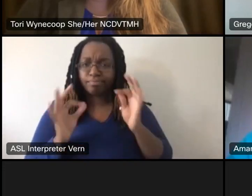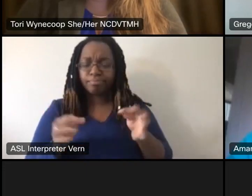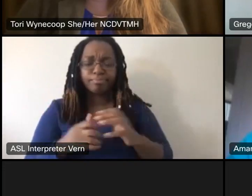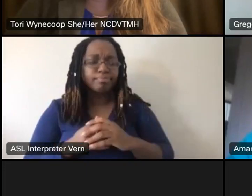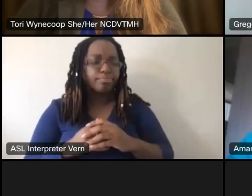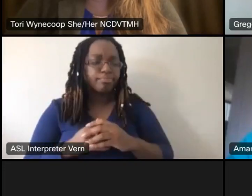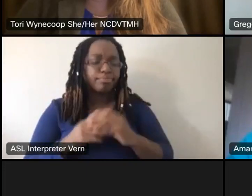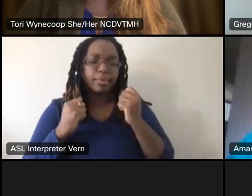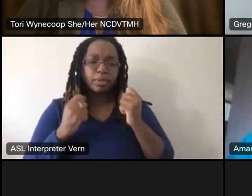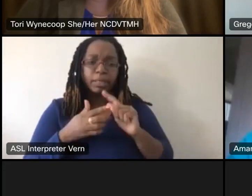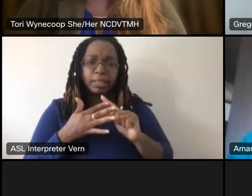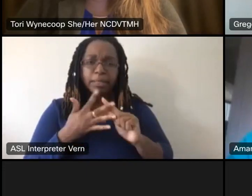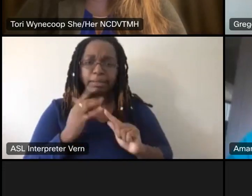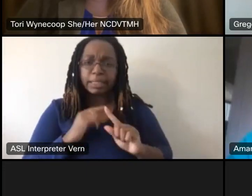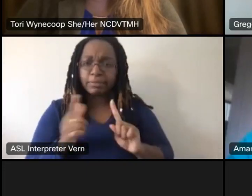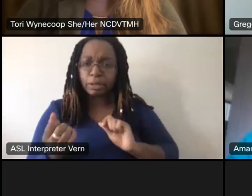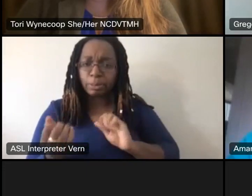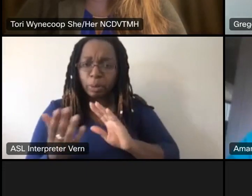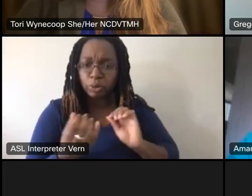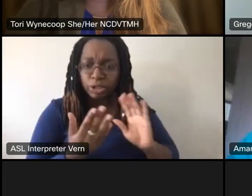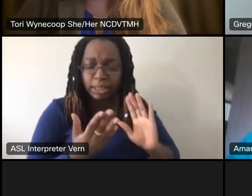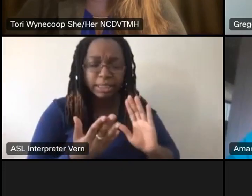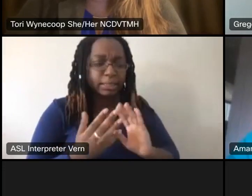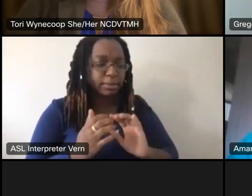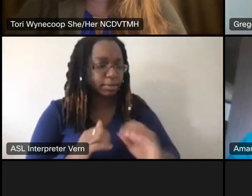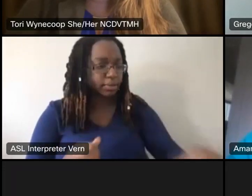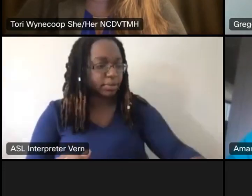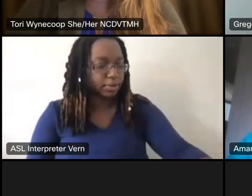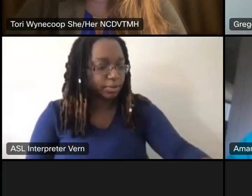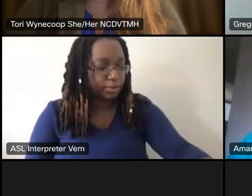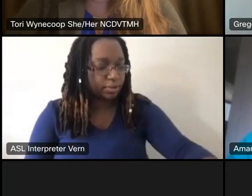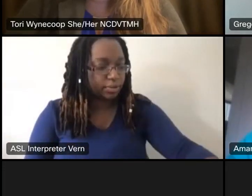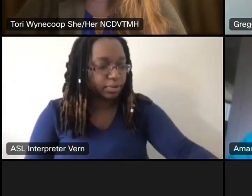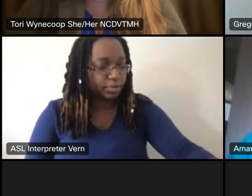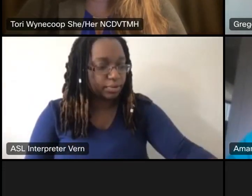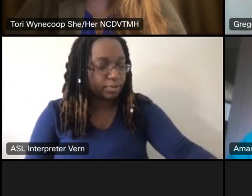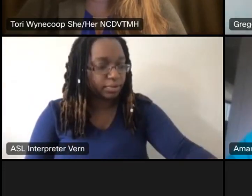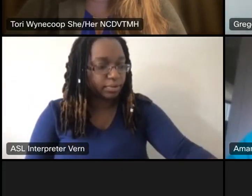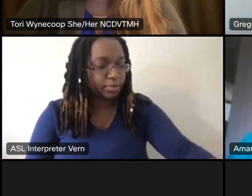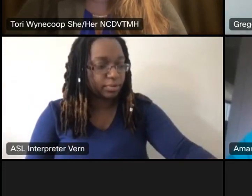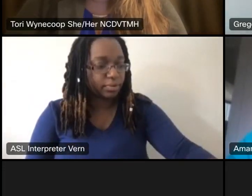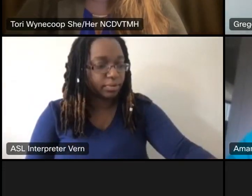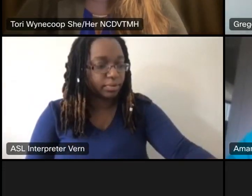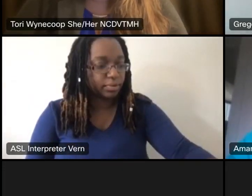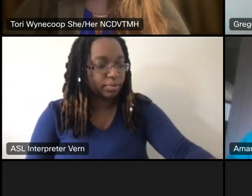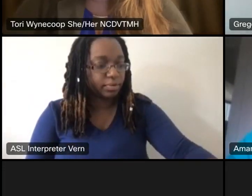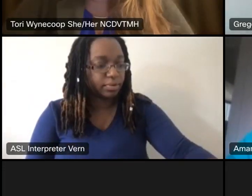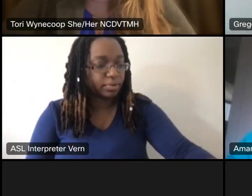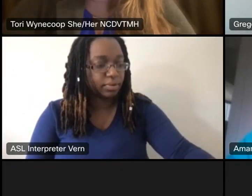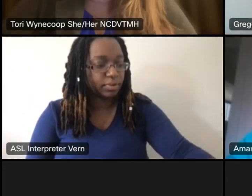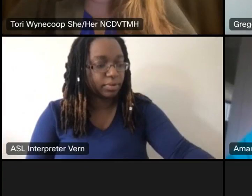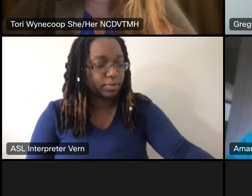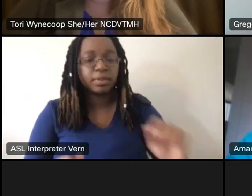routes and avenues and ways that programs and organizations can become more accessible for